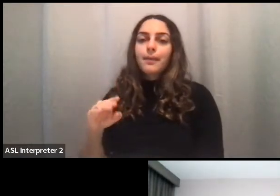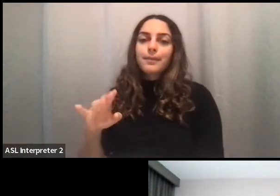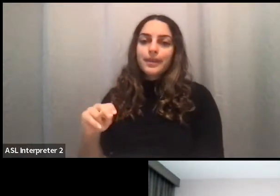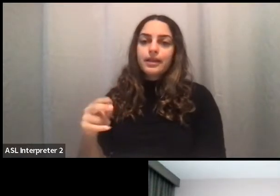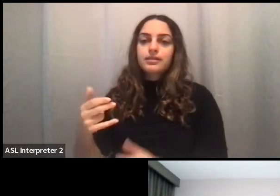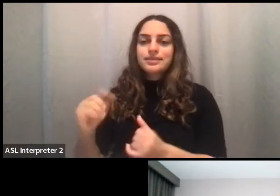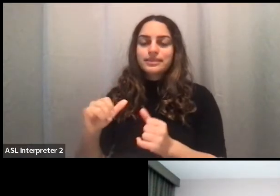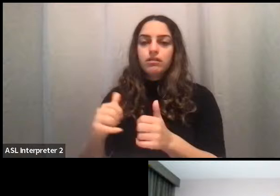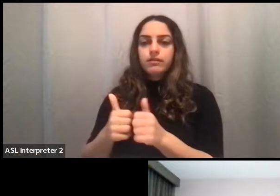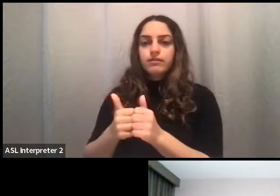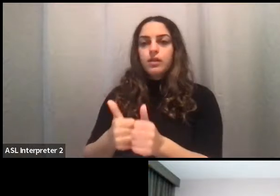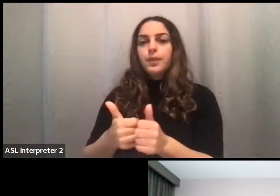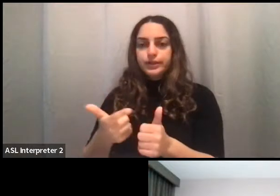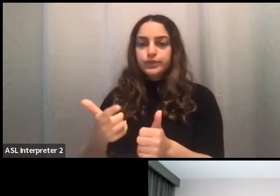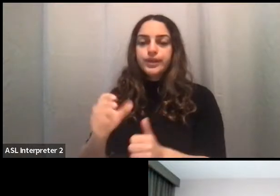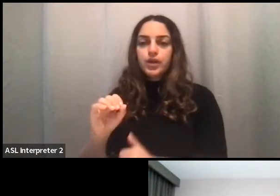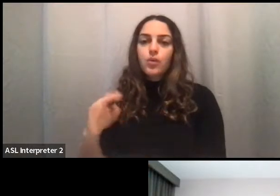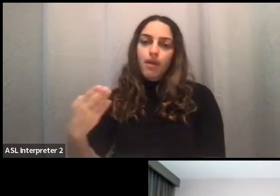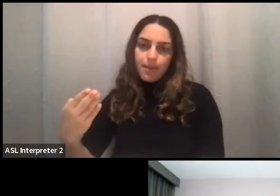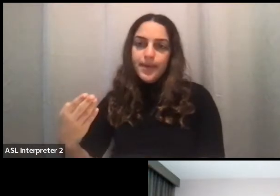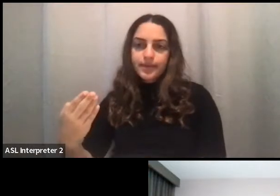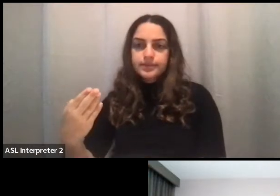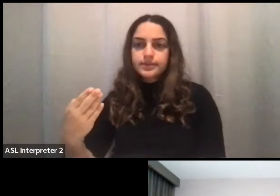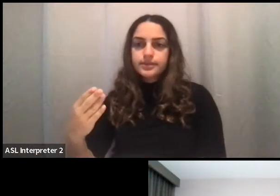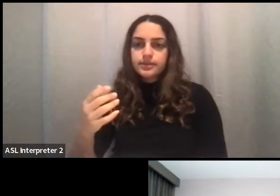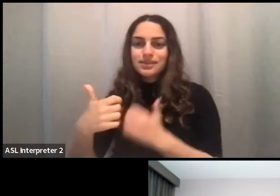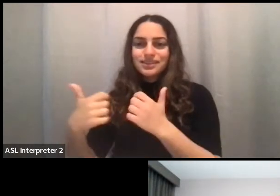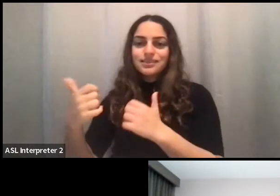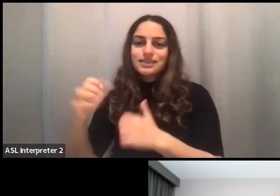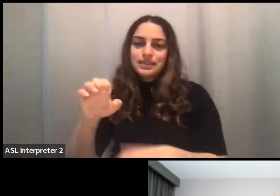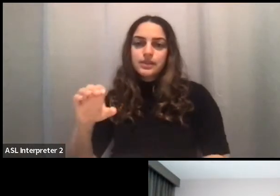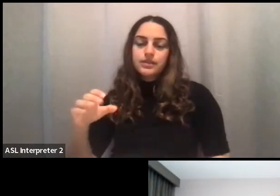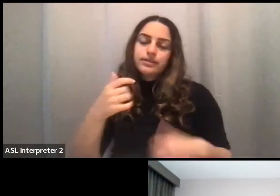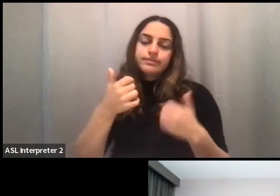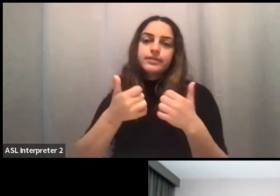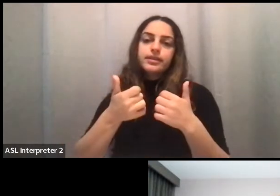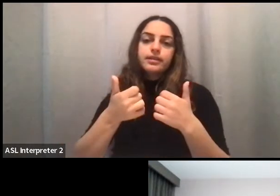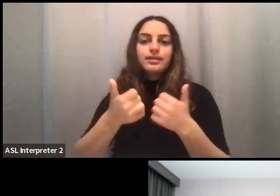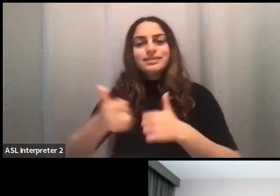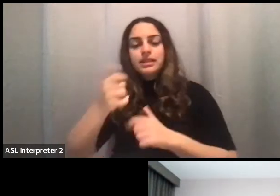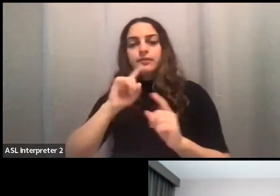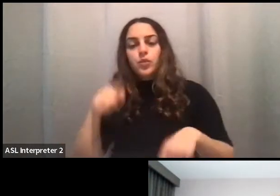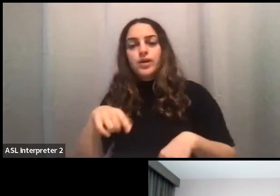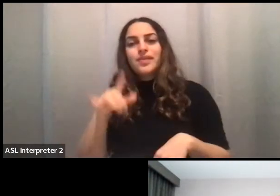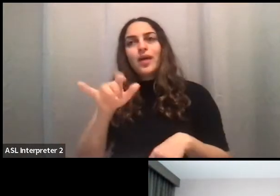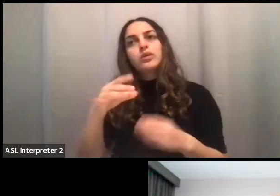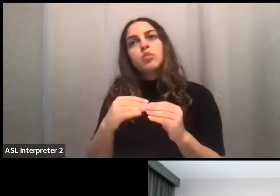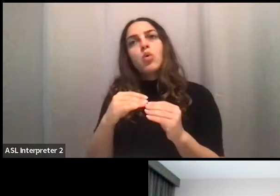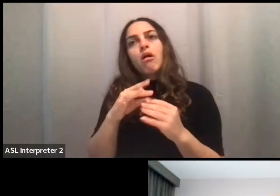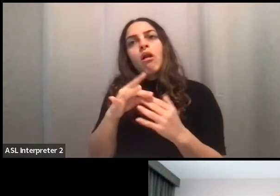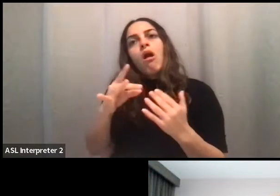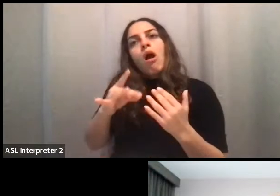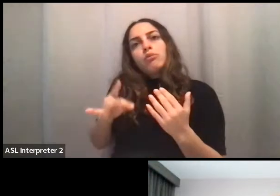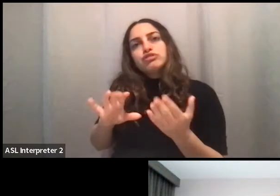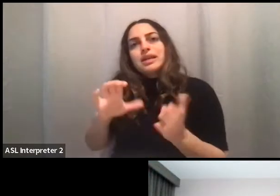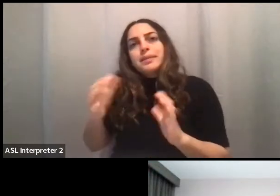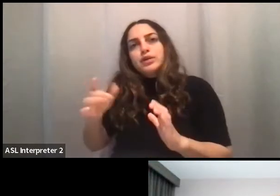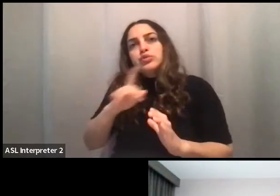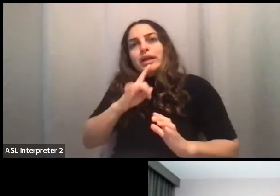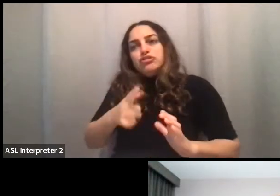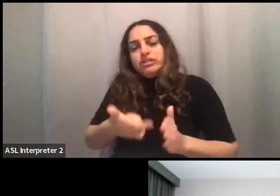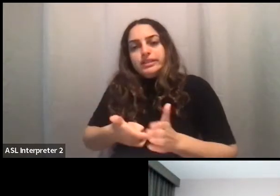administration executive order where it was more optional versus the actual uh mandate